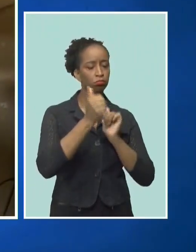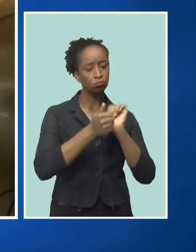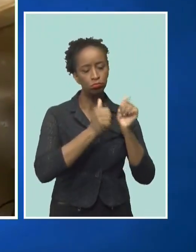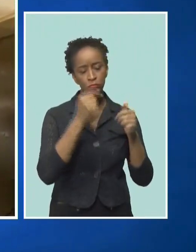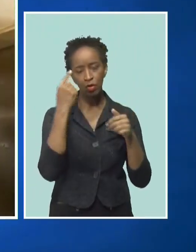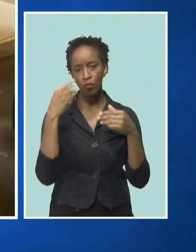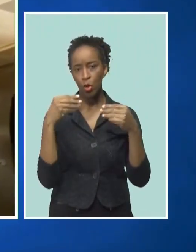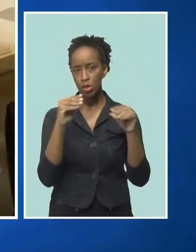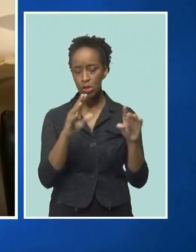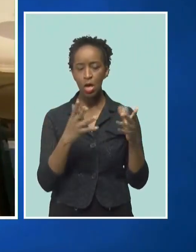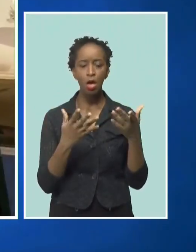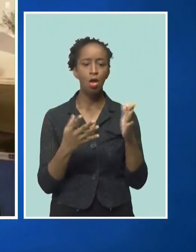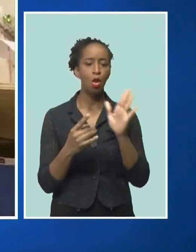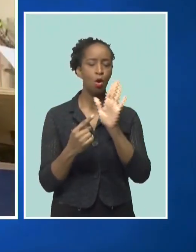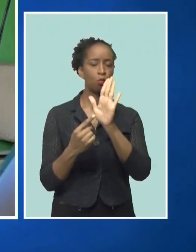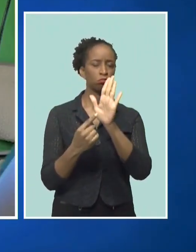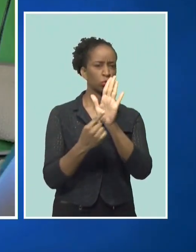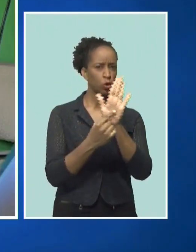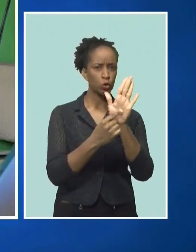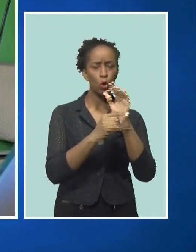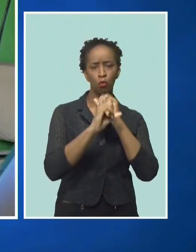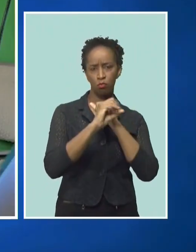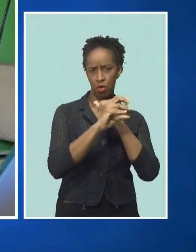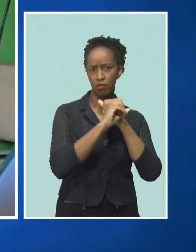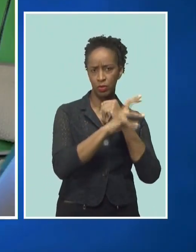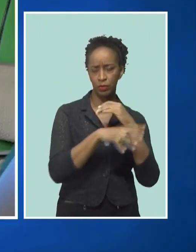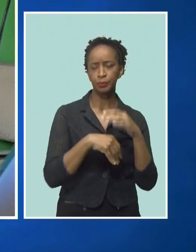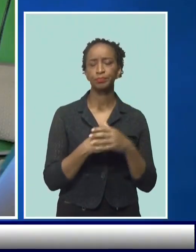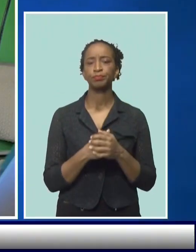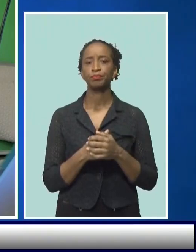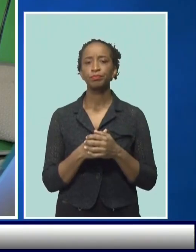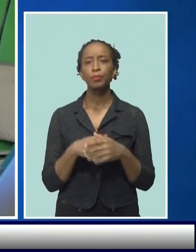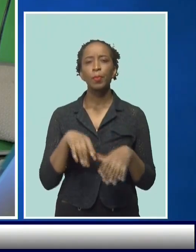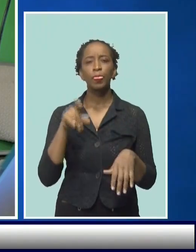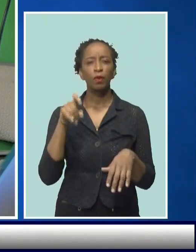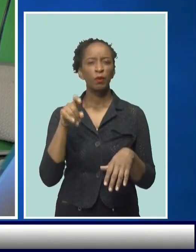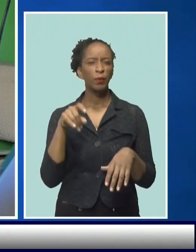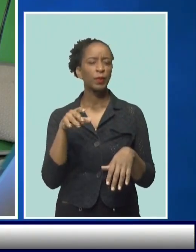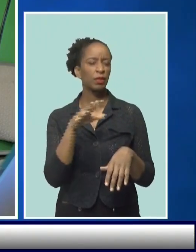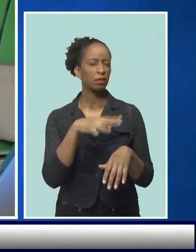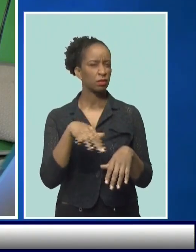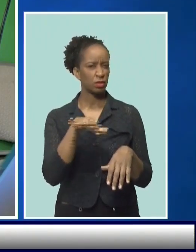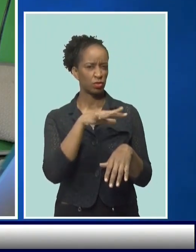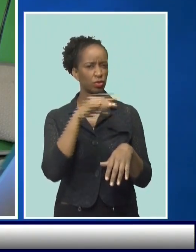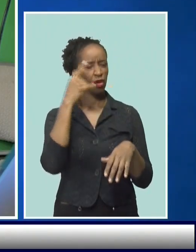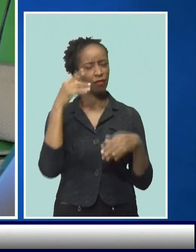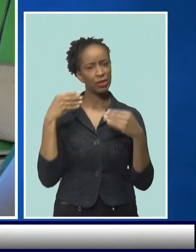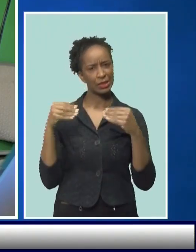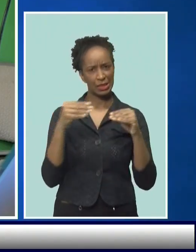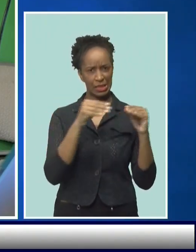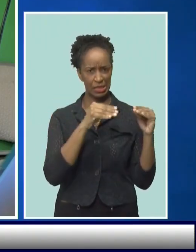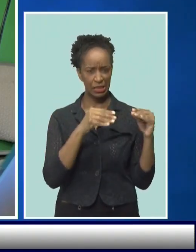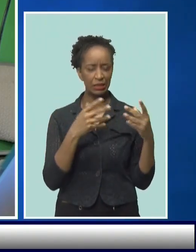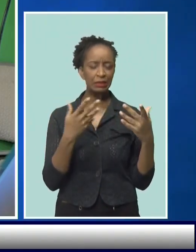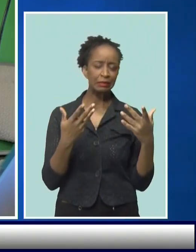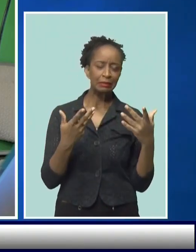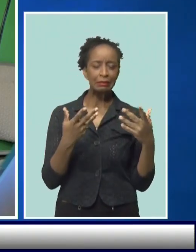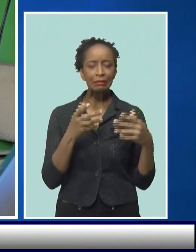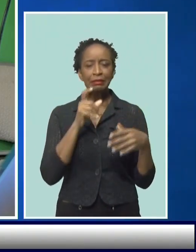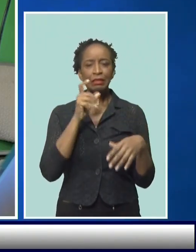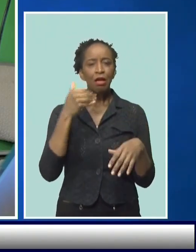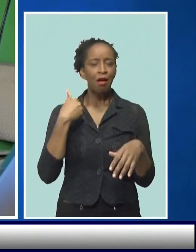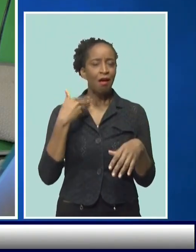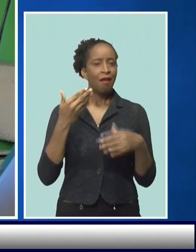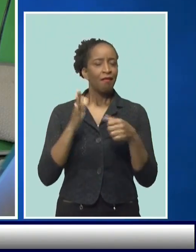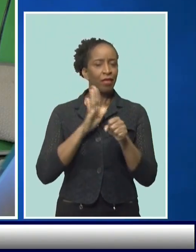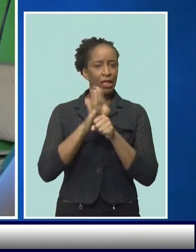brand strategy. I realized that we did need the space for the retail. However, the marketing aspect would have been lacking a little bit with the other